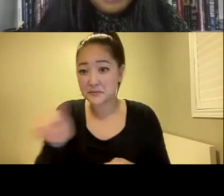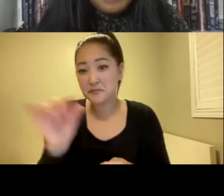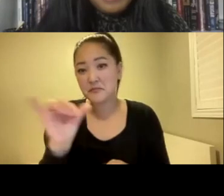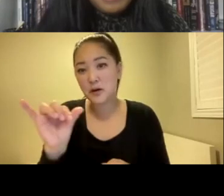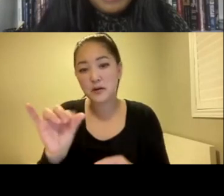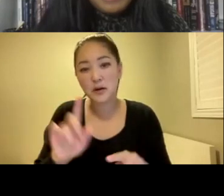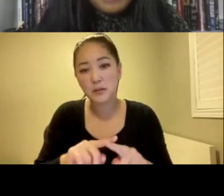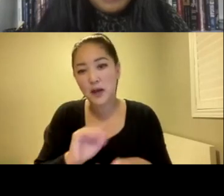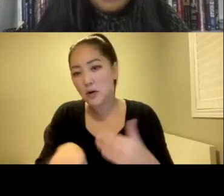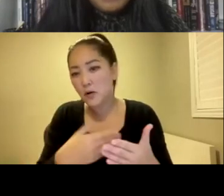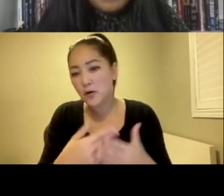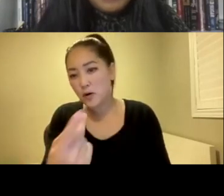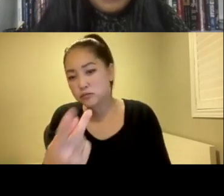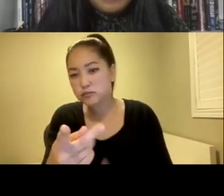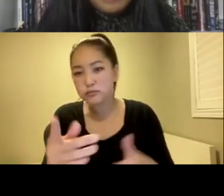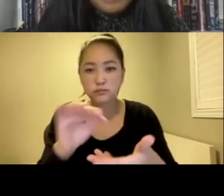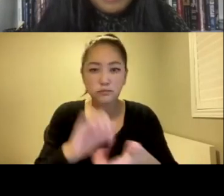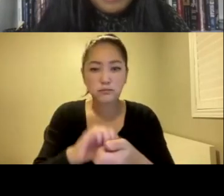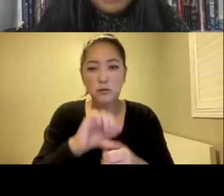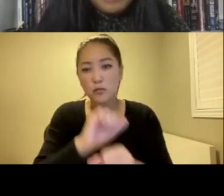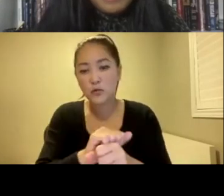collaborative relationship?